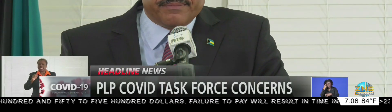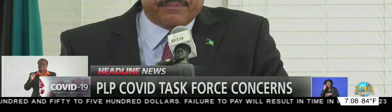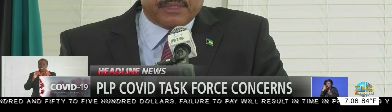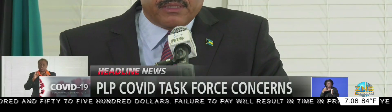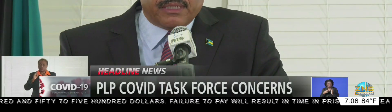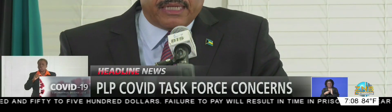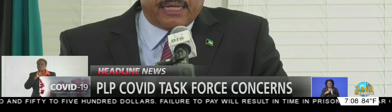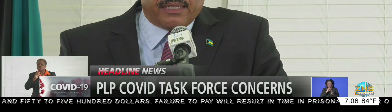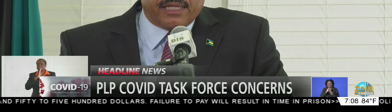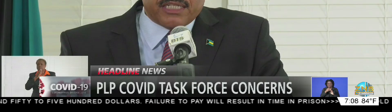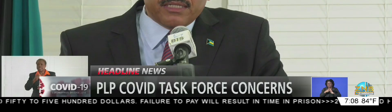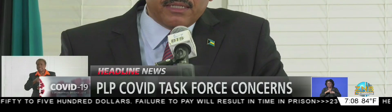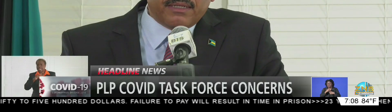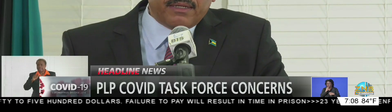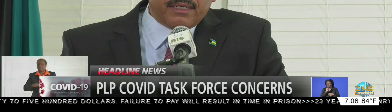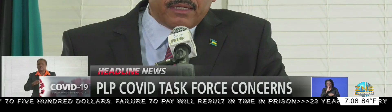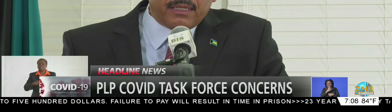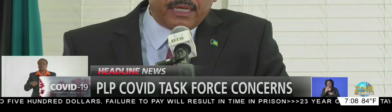to handle it.